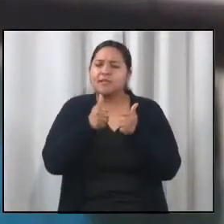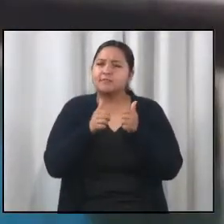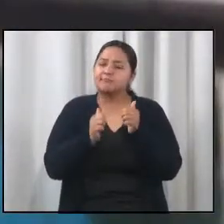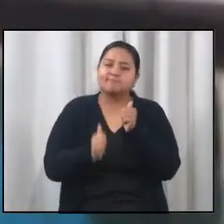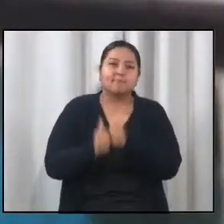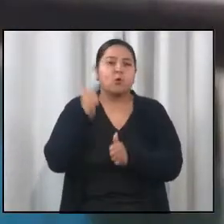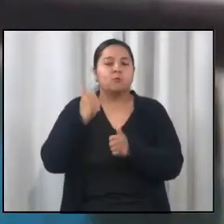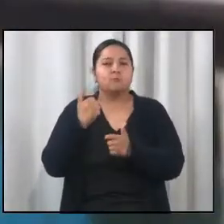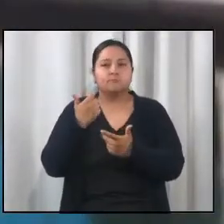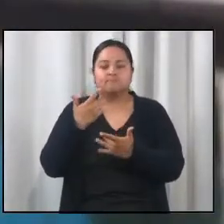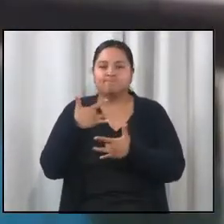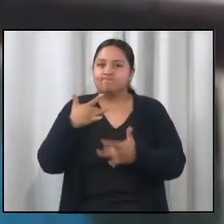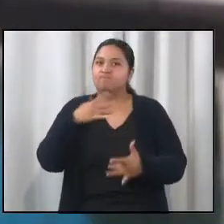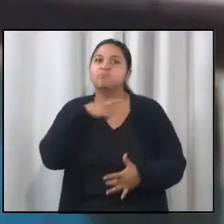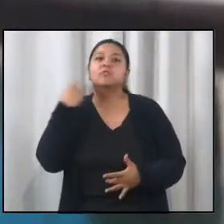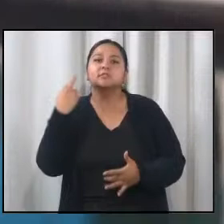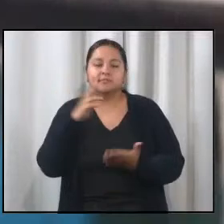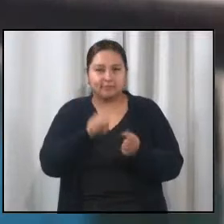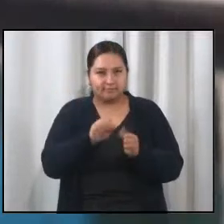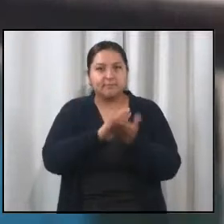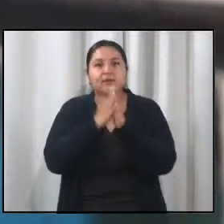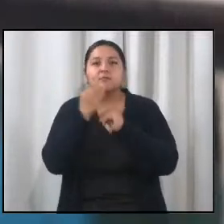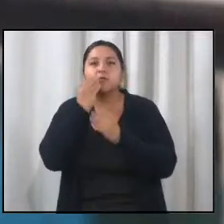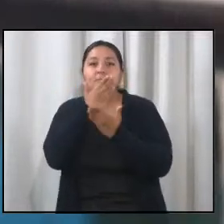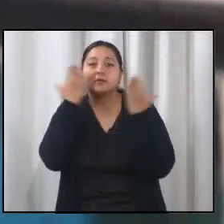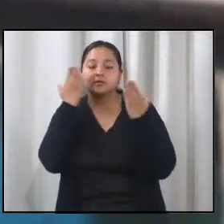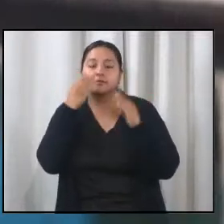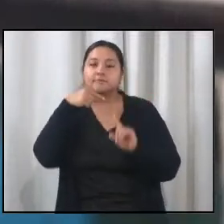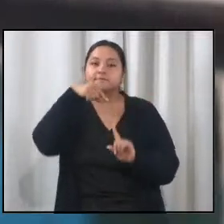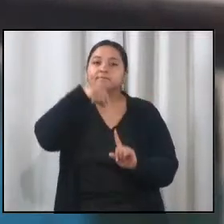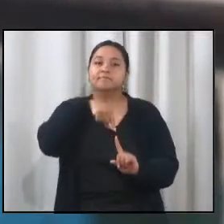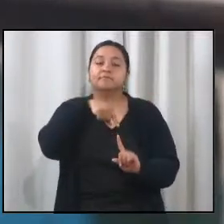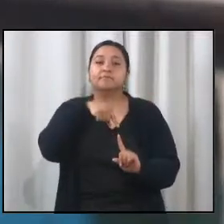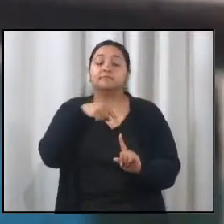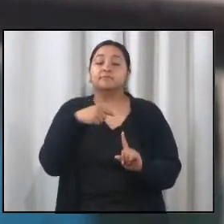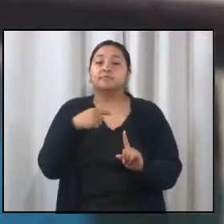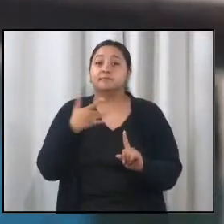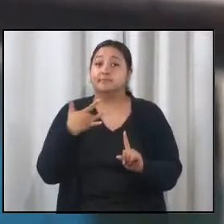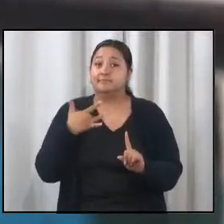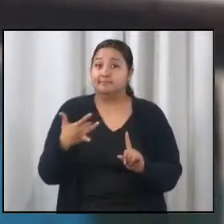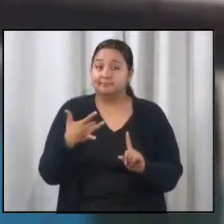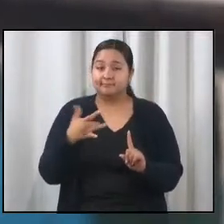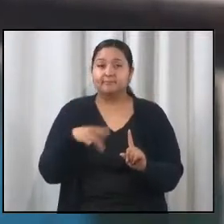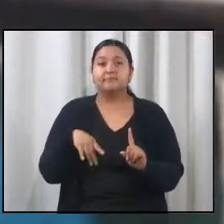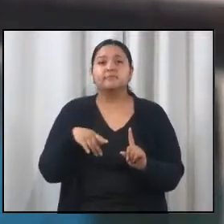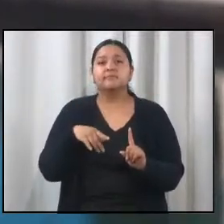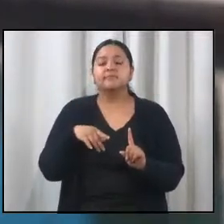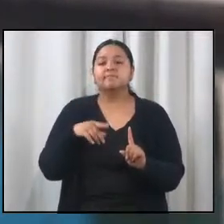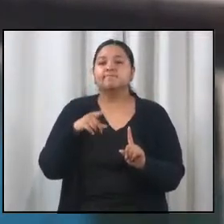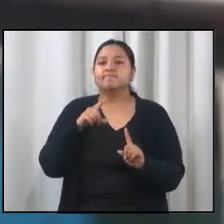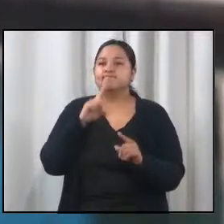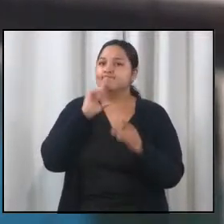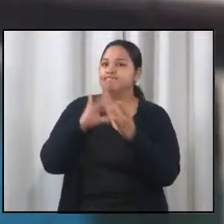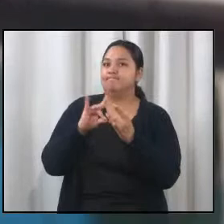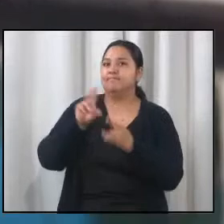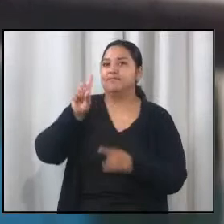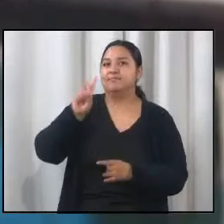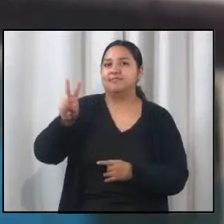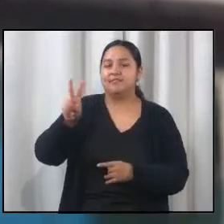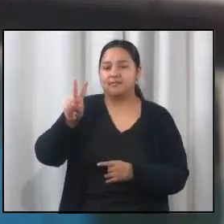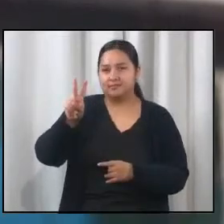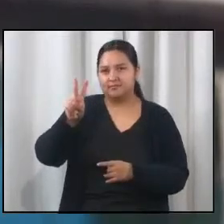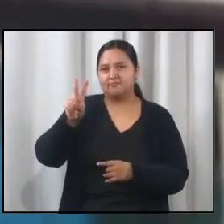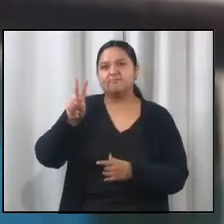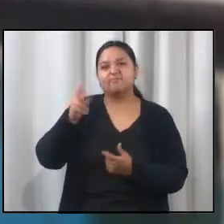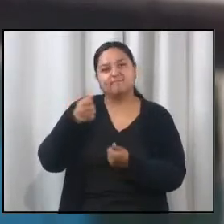losing their housing. A newly homeless respondent is significantly more likely to list domestic violence as a cause